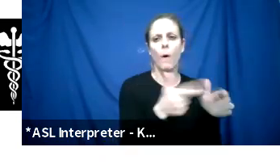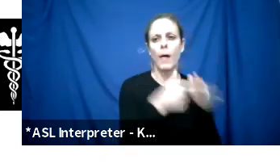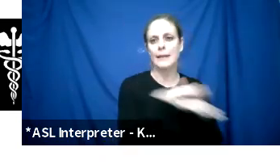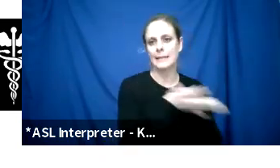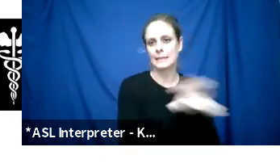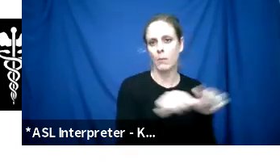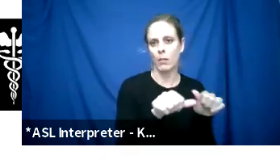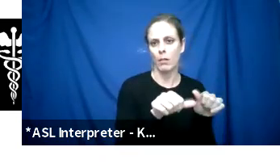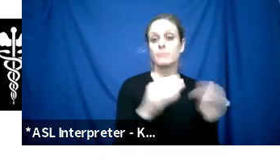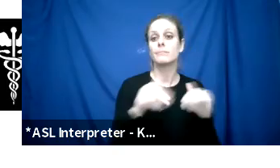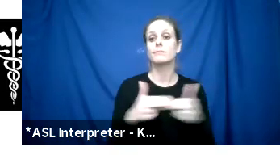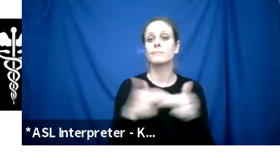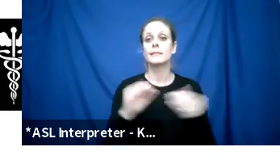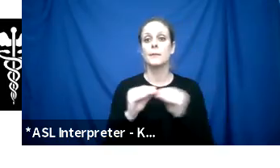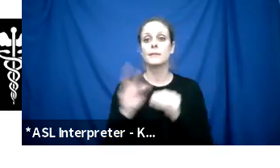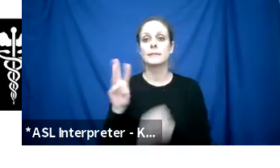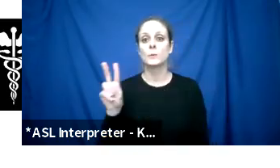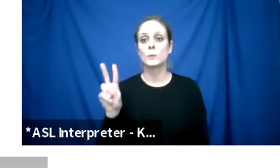to slide 62.